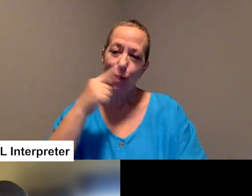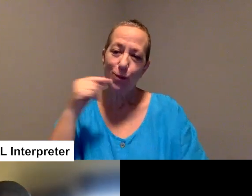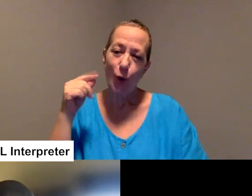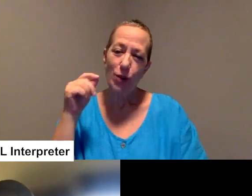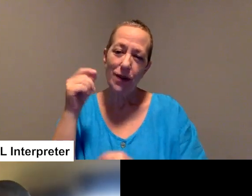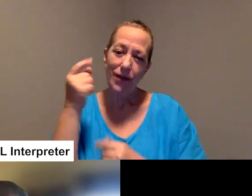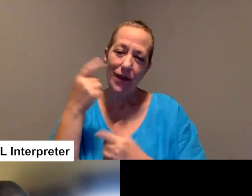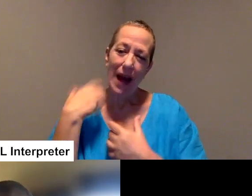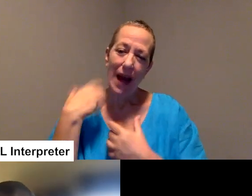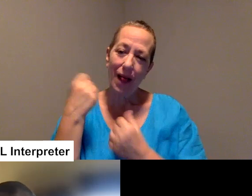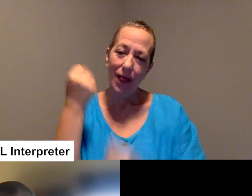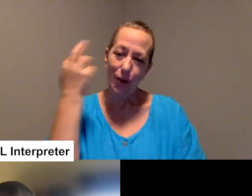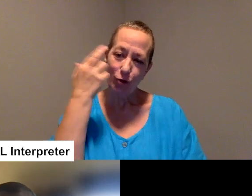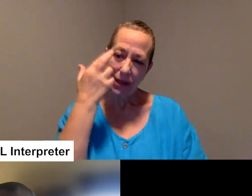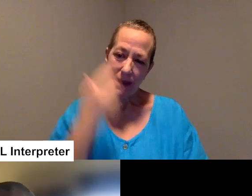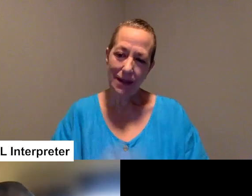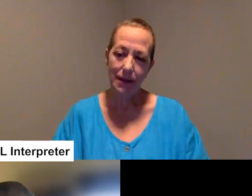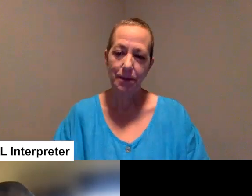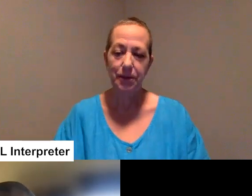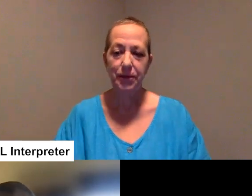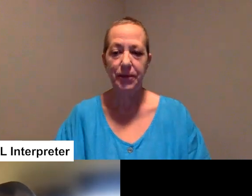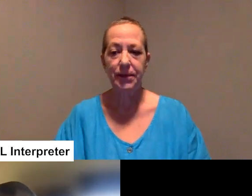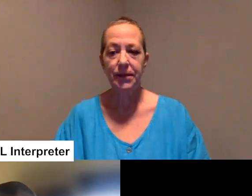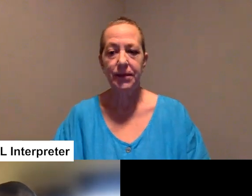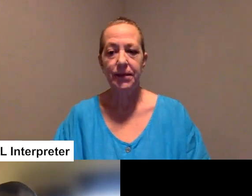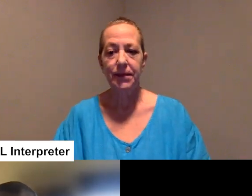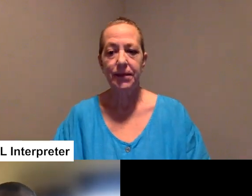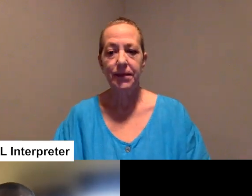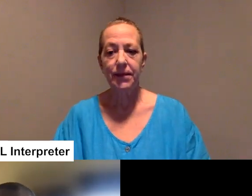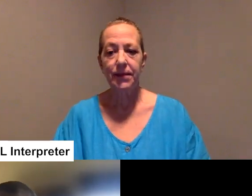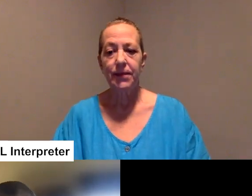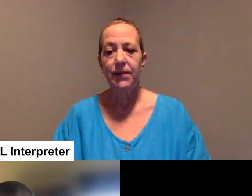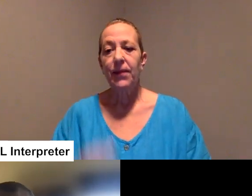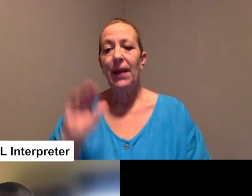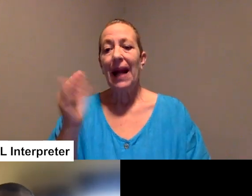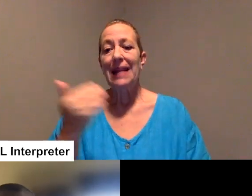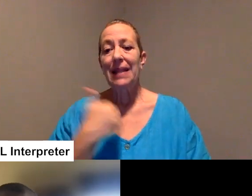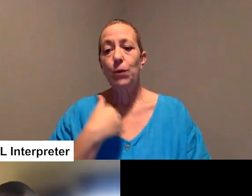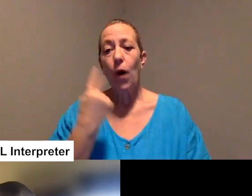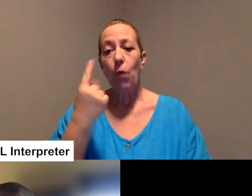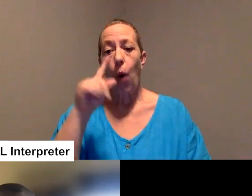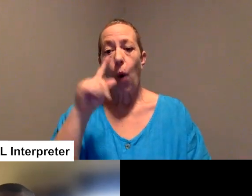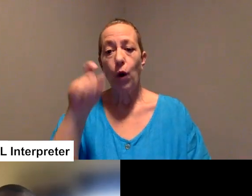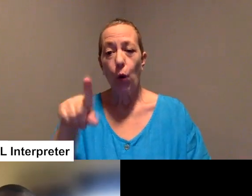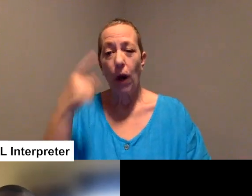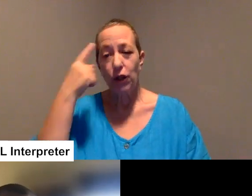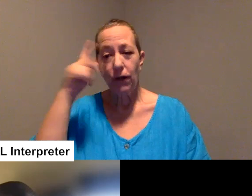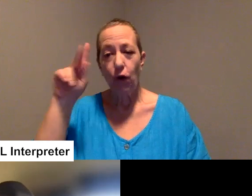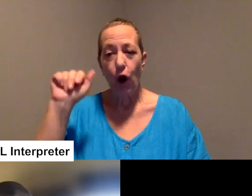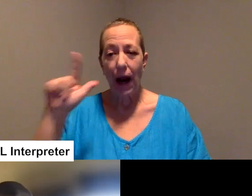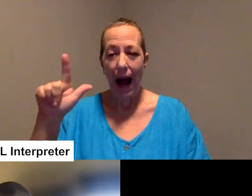It looks like we have one question that is really for Cal, so we'll have to pass that along